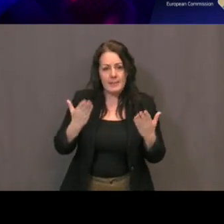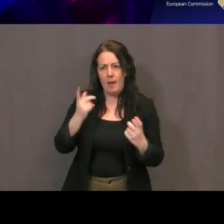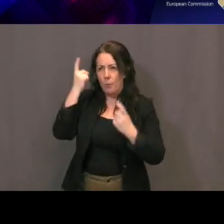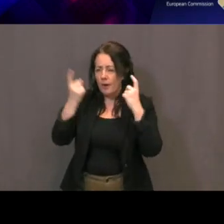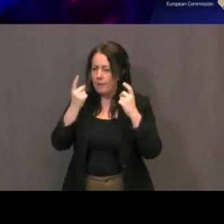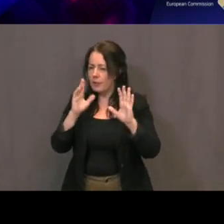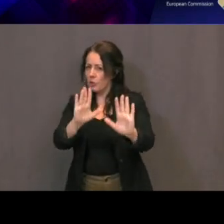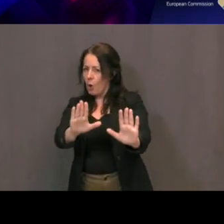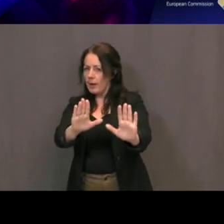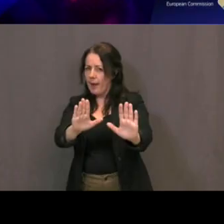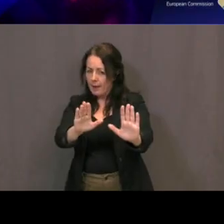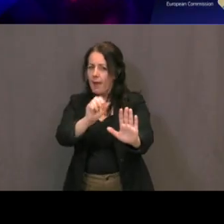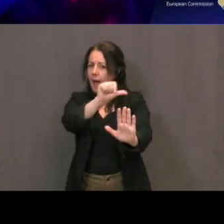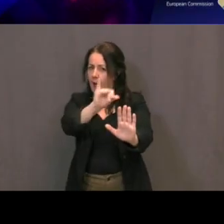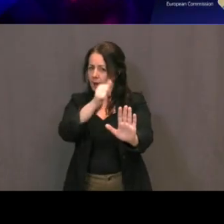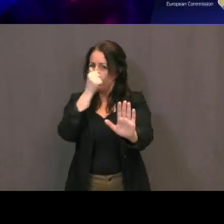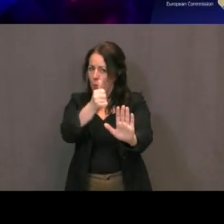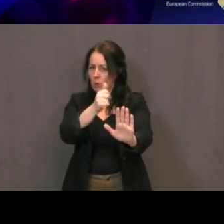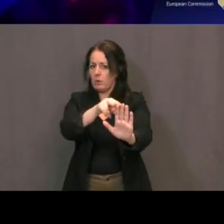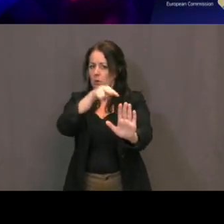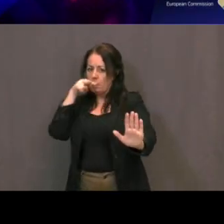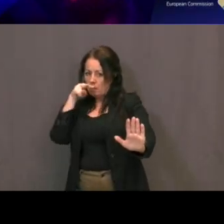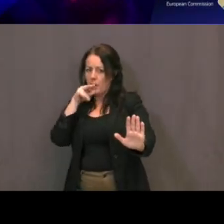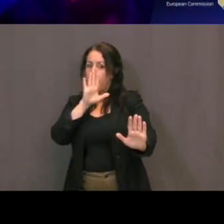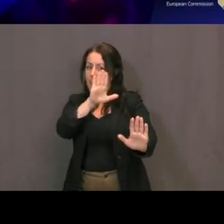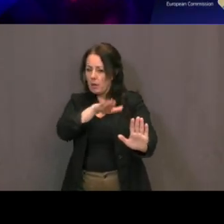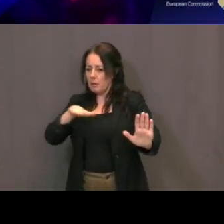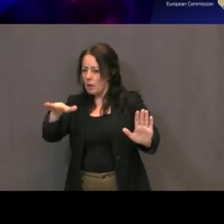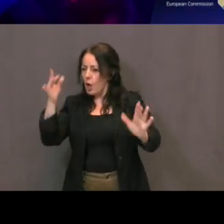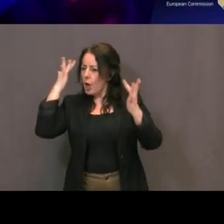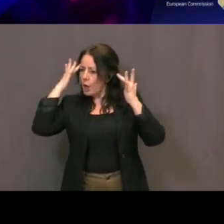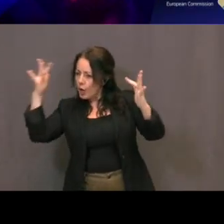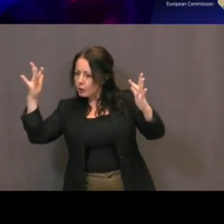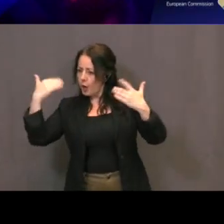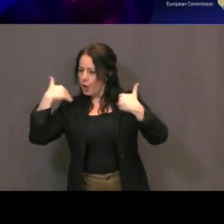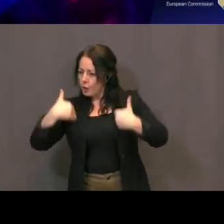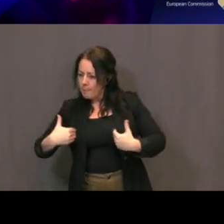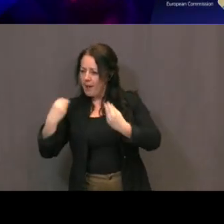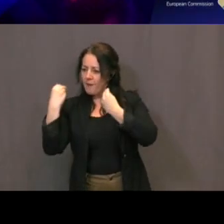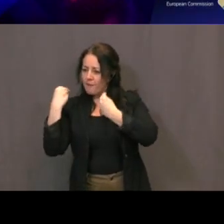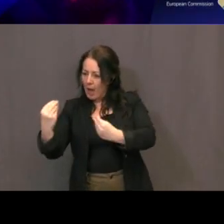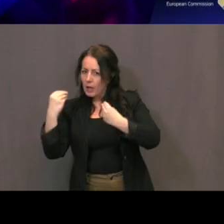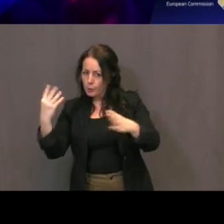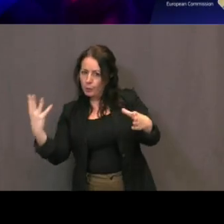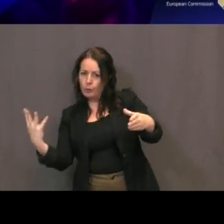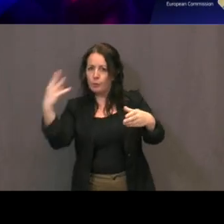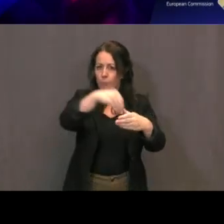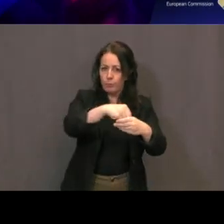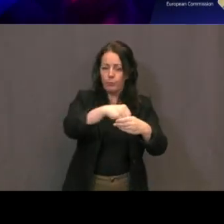development and deployment of AI language technologies, or I think our human powers will be reduced. Look